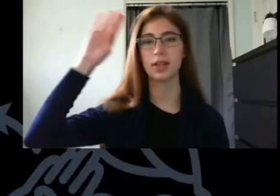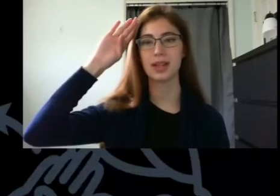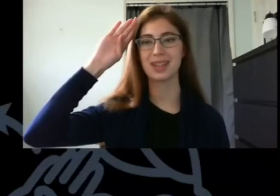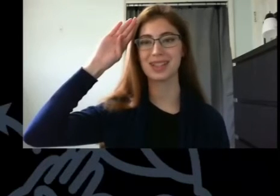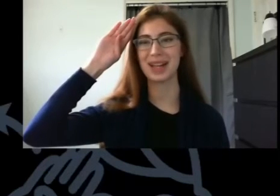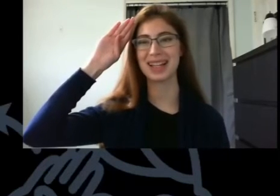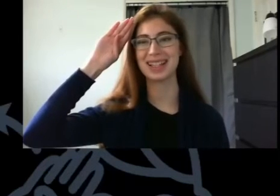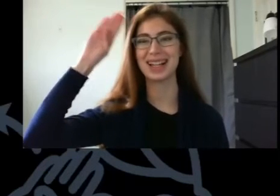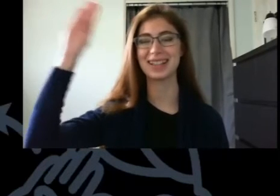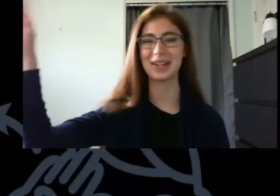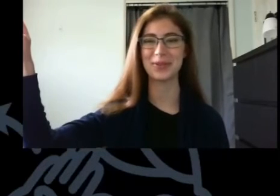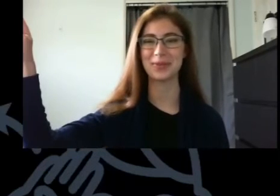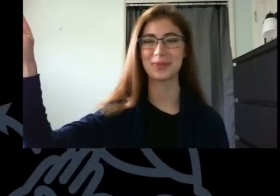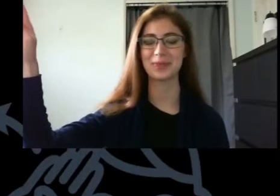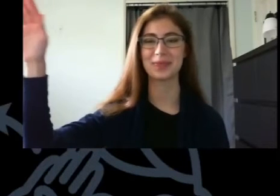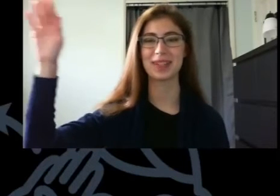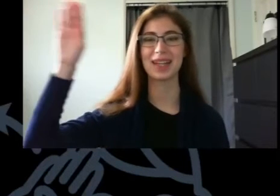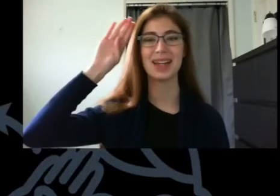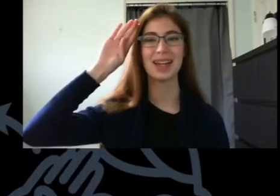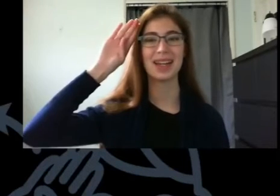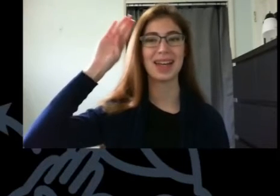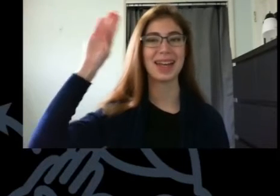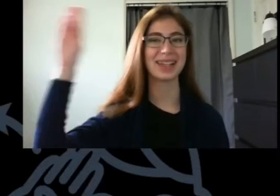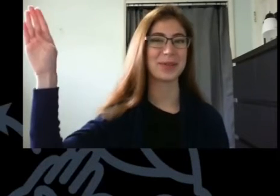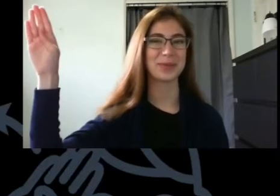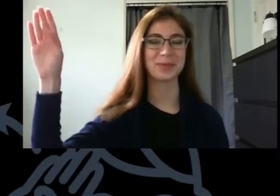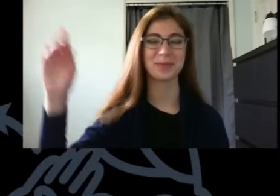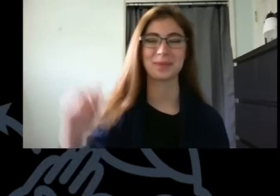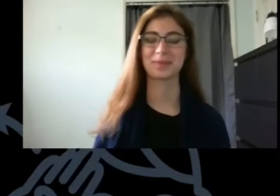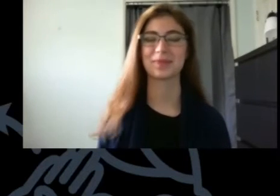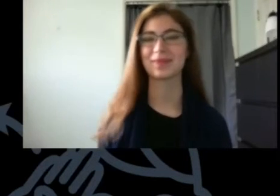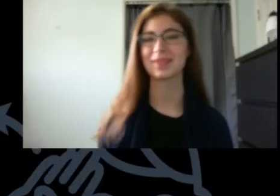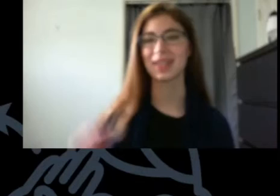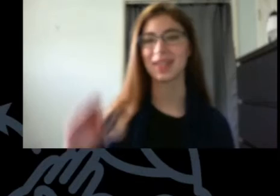out this way. Hello. Hello.